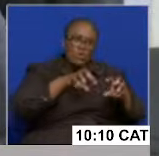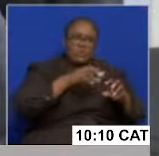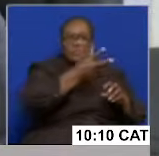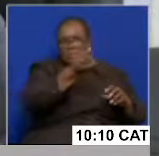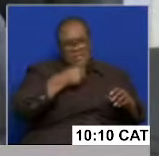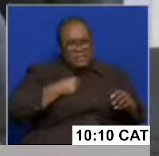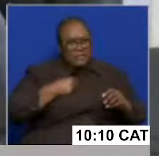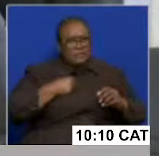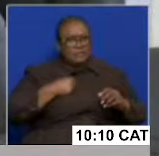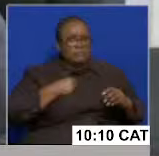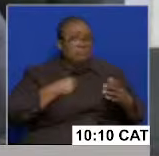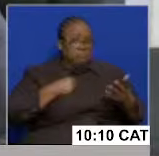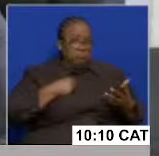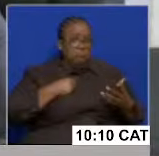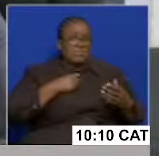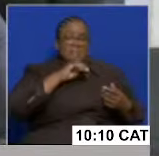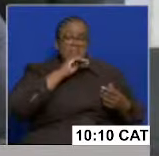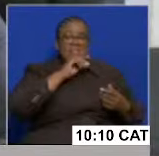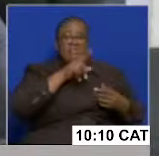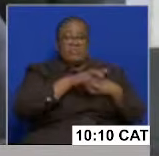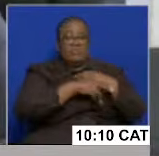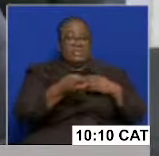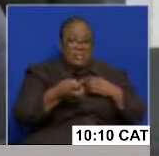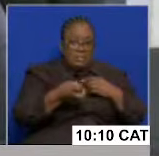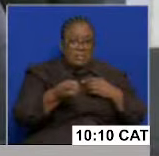Yes. Yes, thank